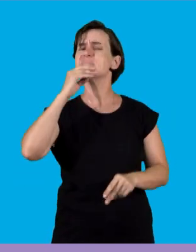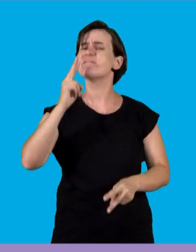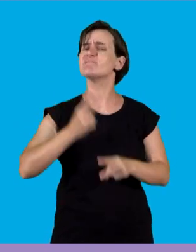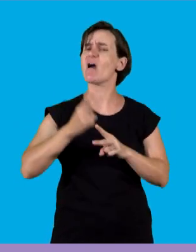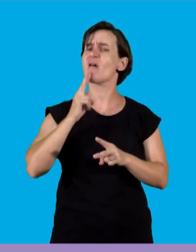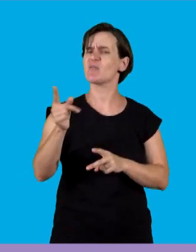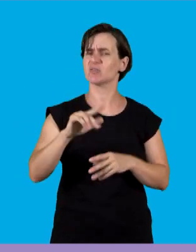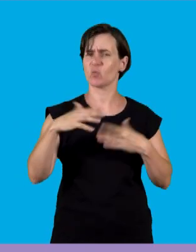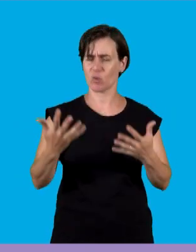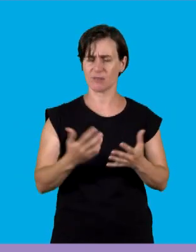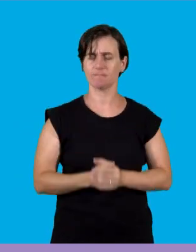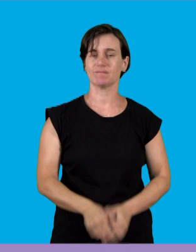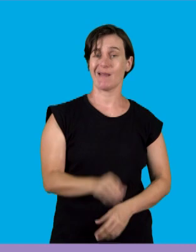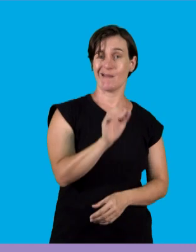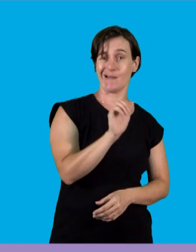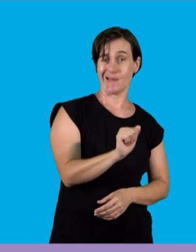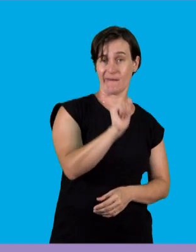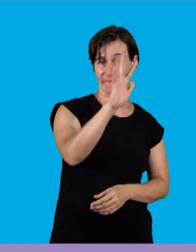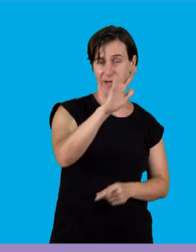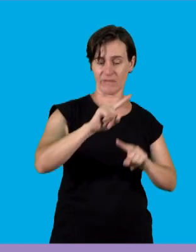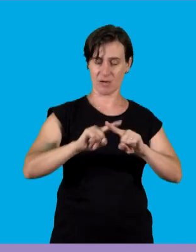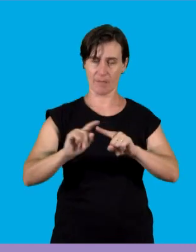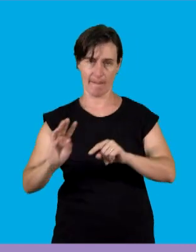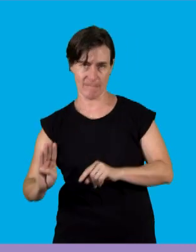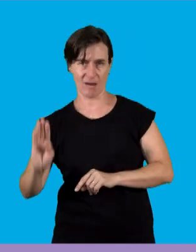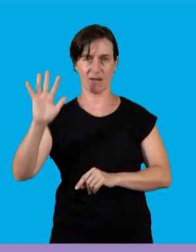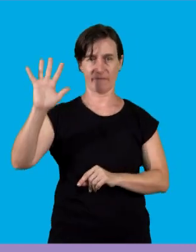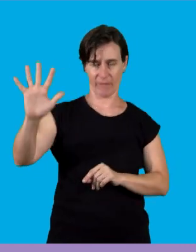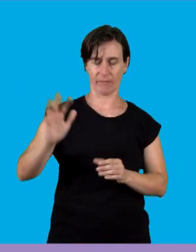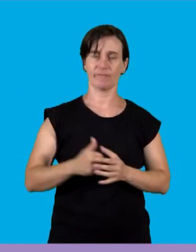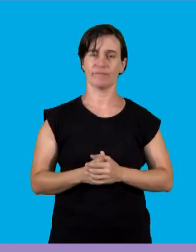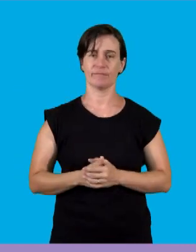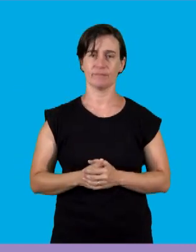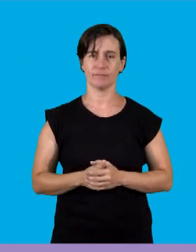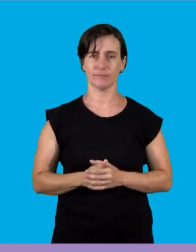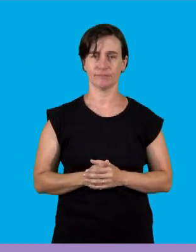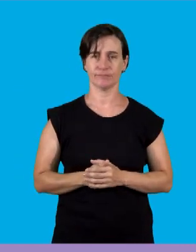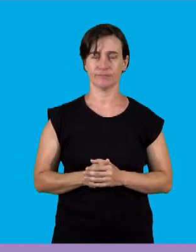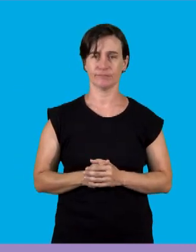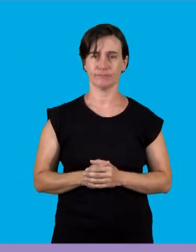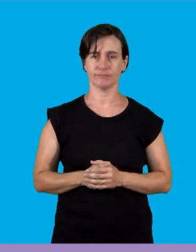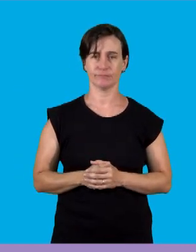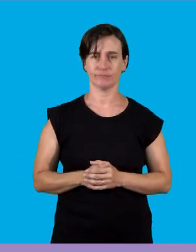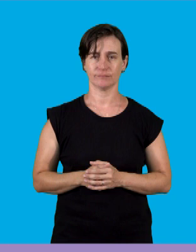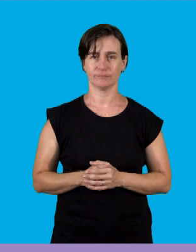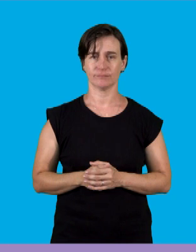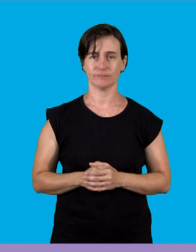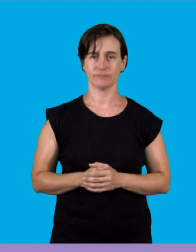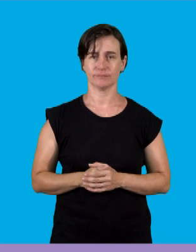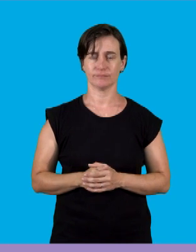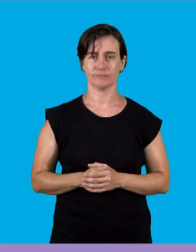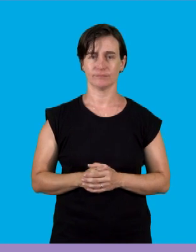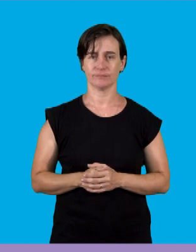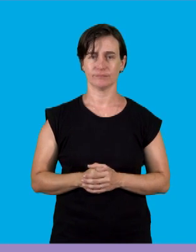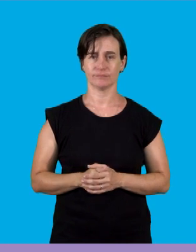Yes, it's going to be A exponent 5 multiplied by B exponent 5. And that